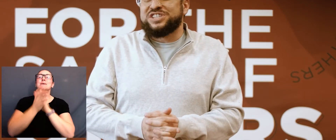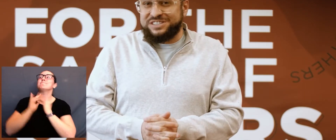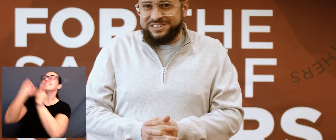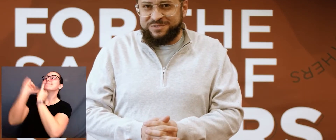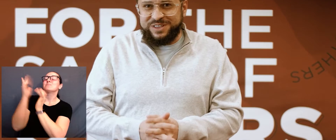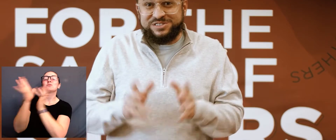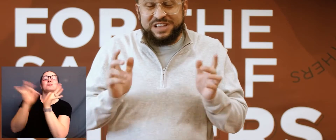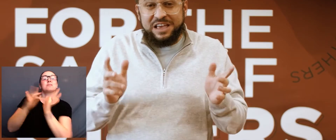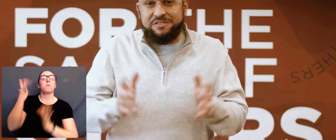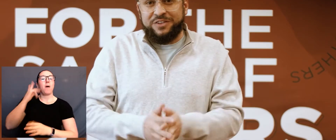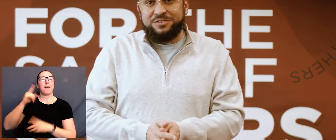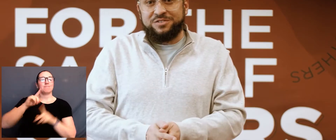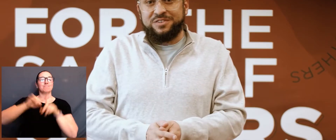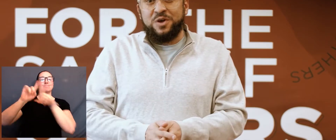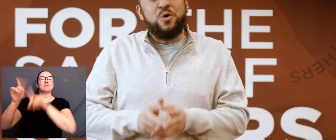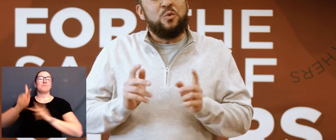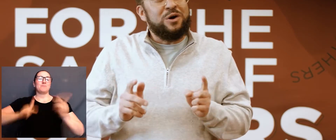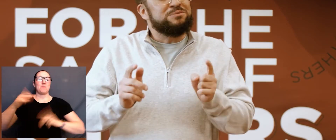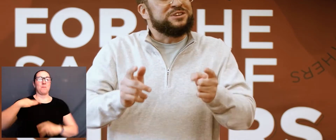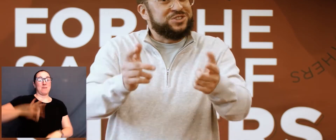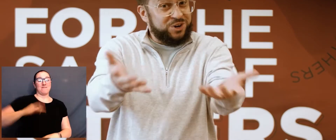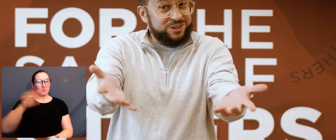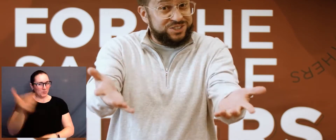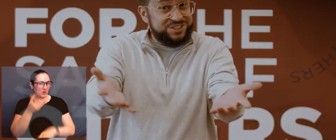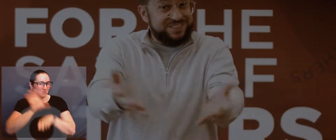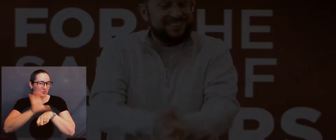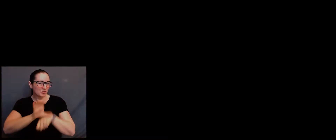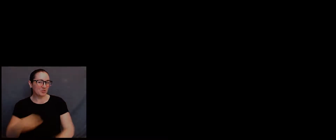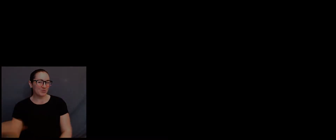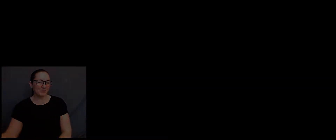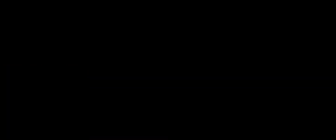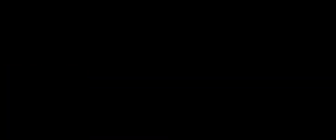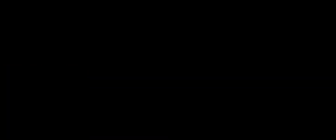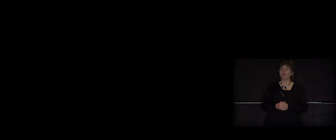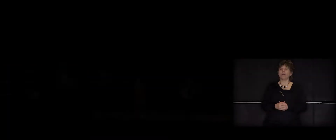more like Jesus for the sake of others. Welcome to church.